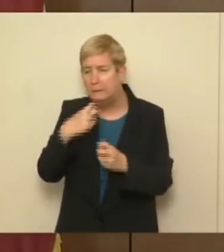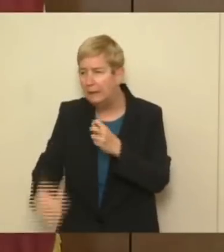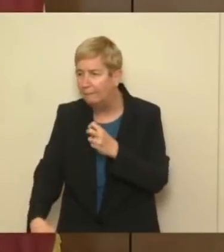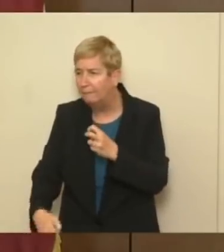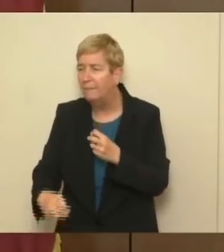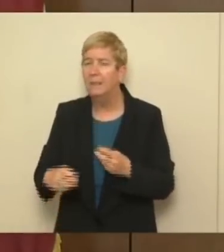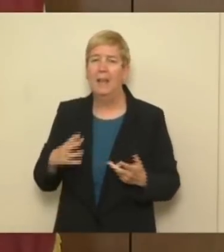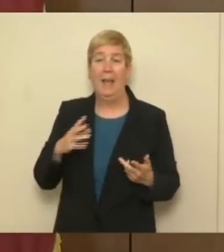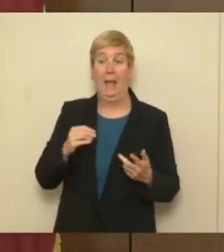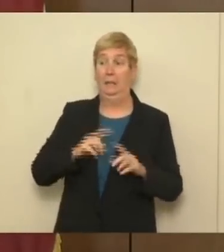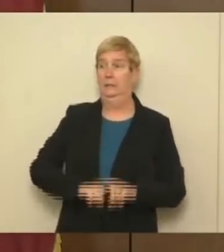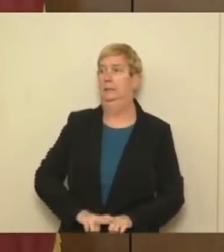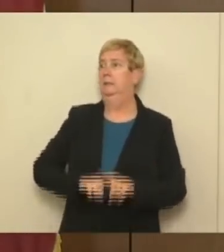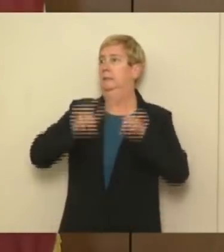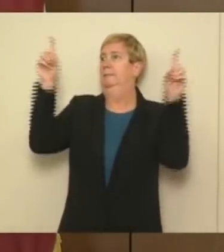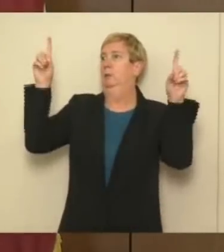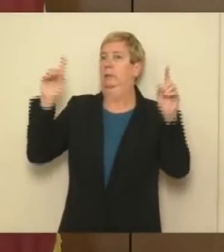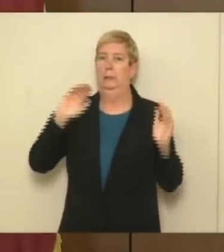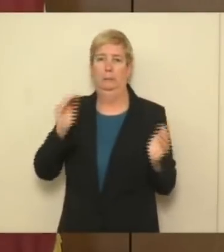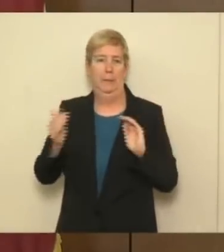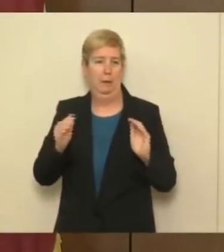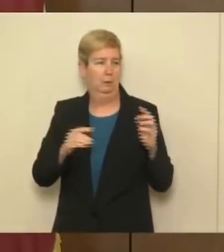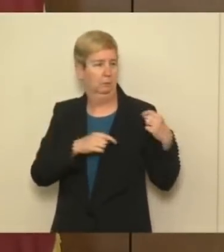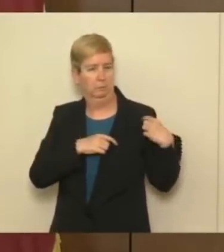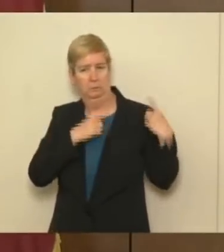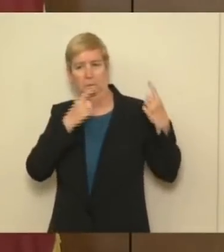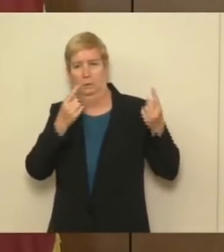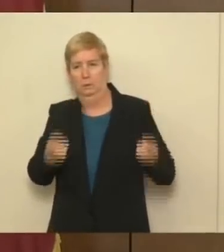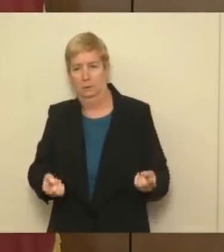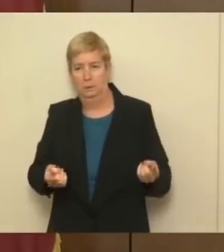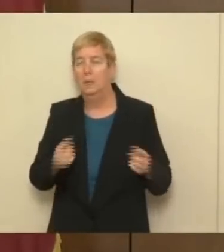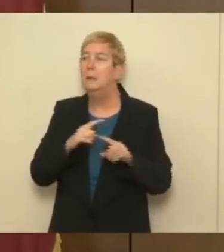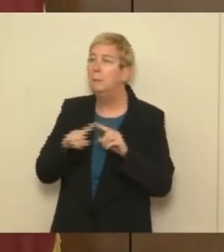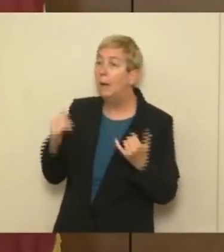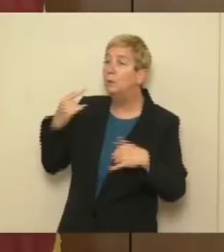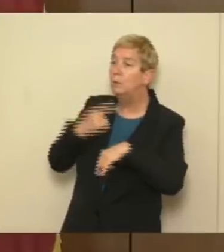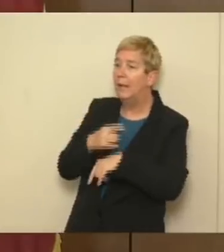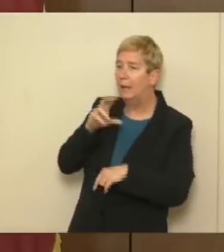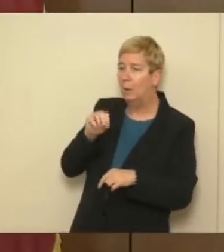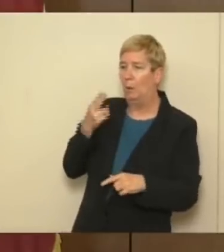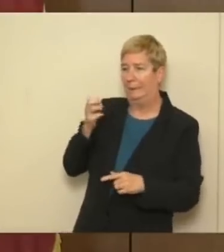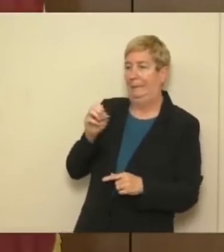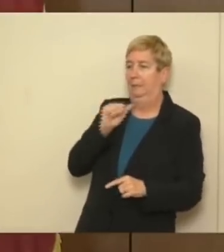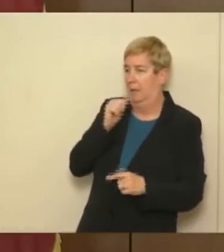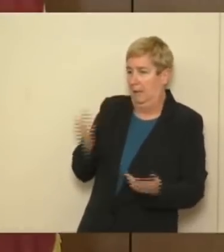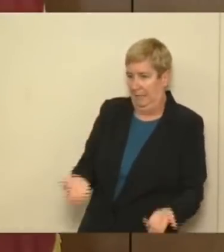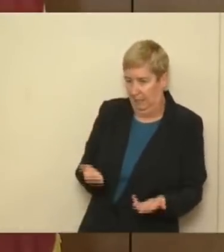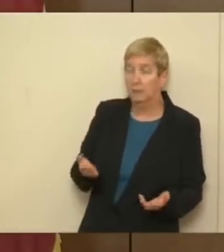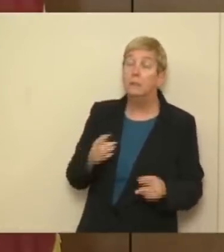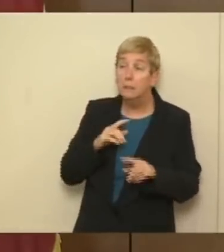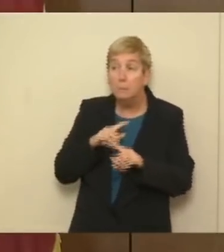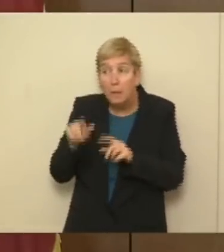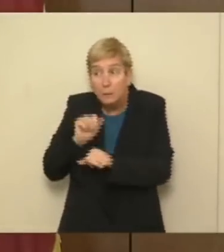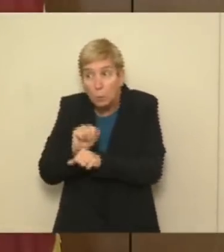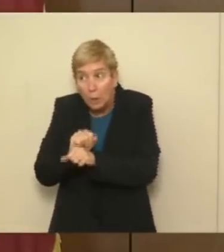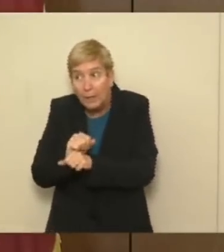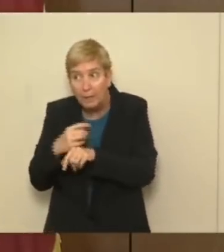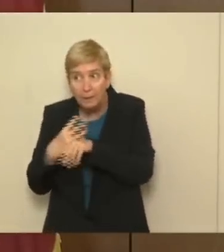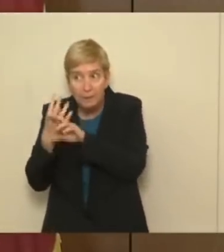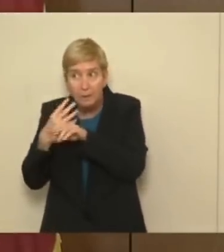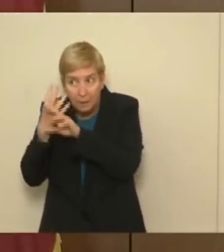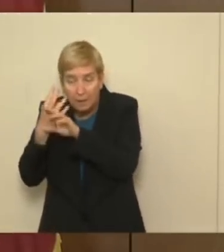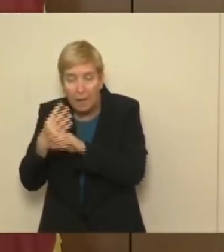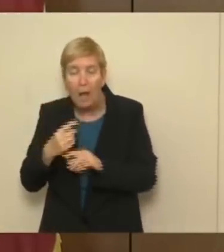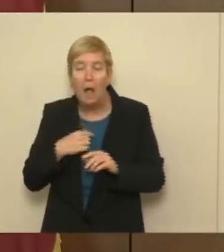us are accustomed to. But today, he is not here, but he is working, and I'm looking forward to